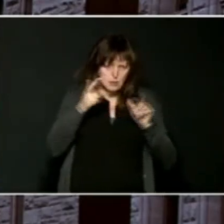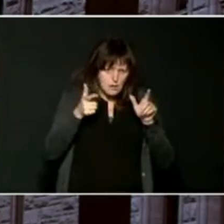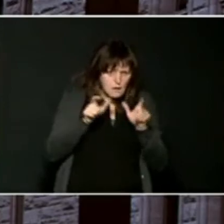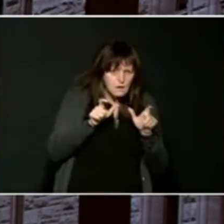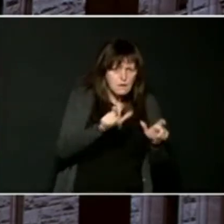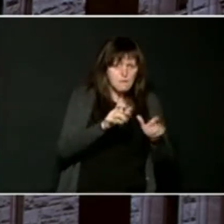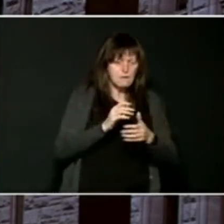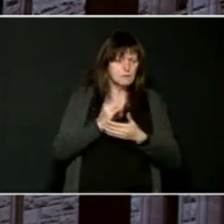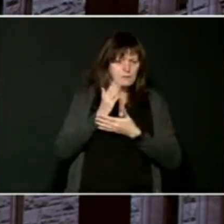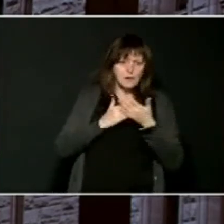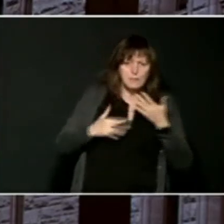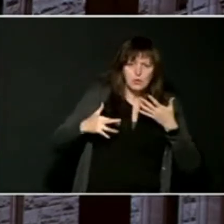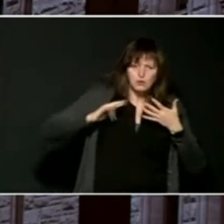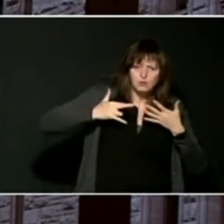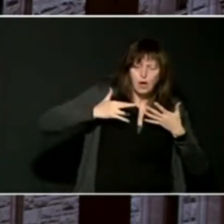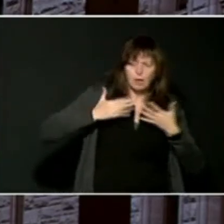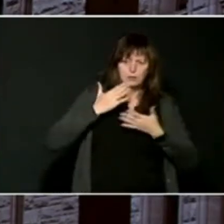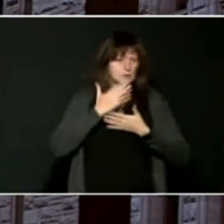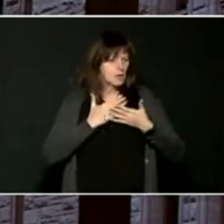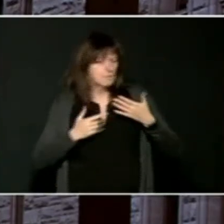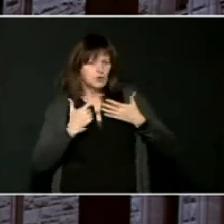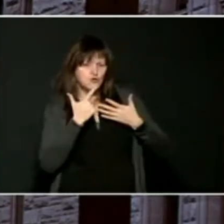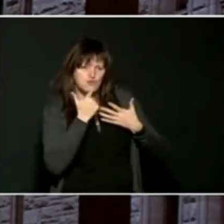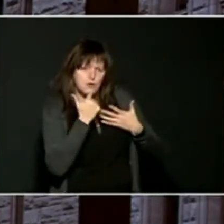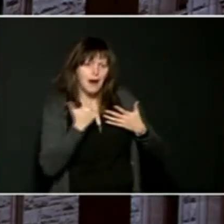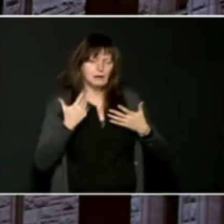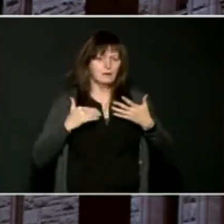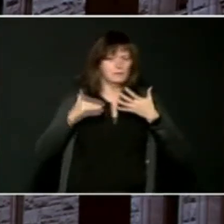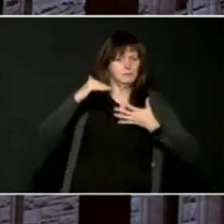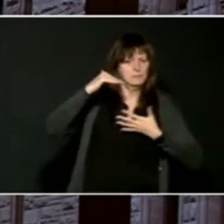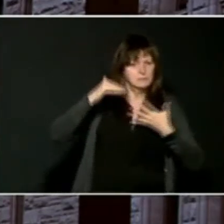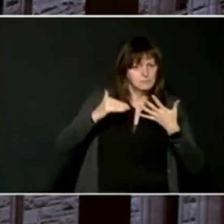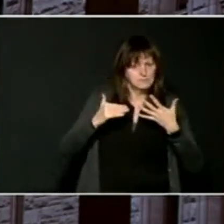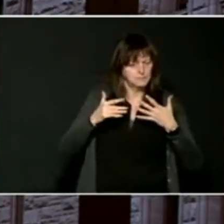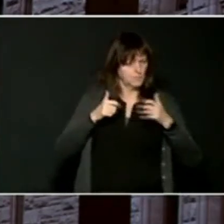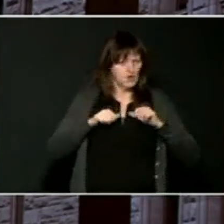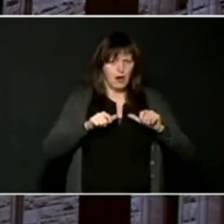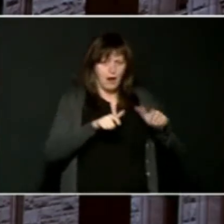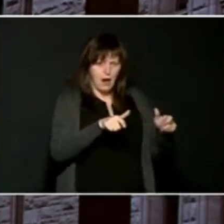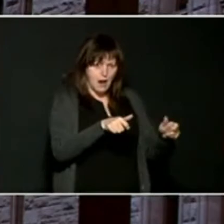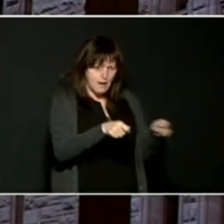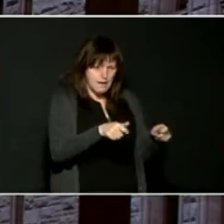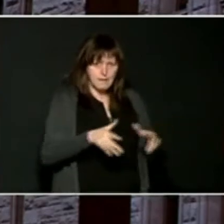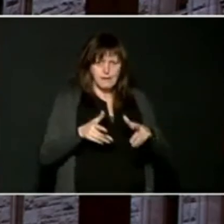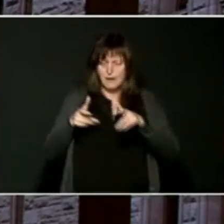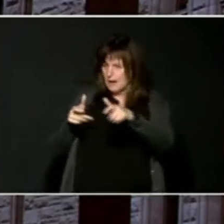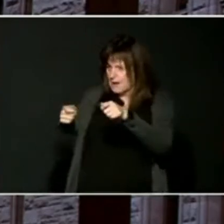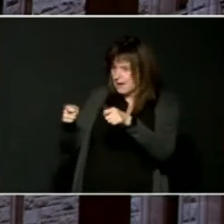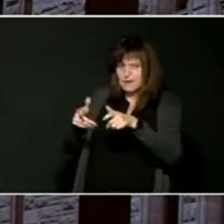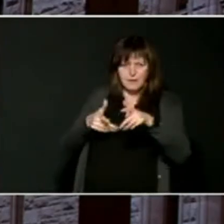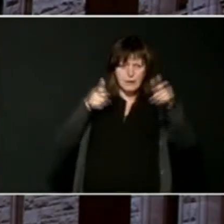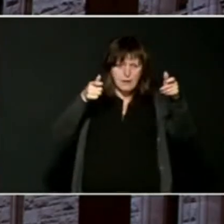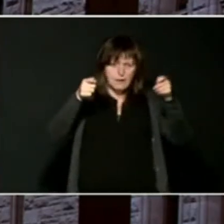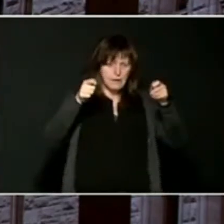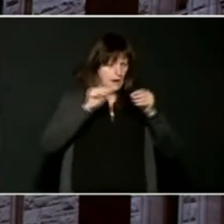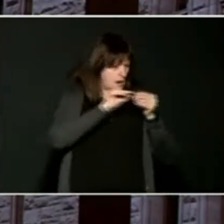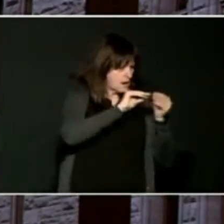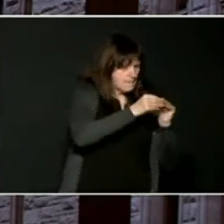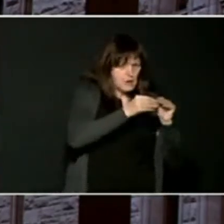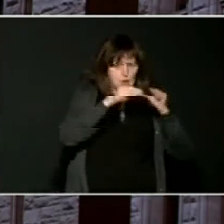restrict areas. So we have kept doing that, or control areas, I should say. And the cases have continued to